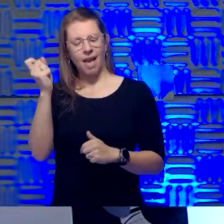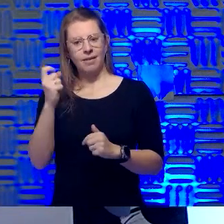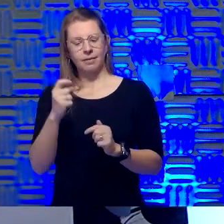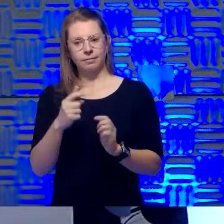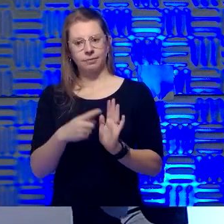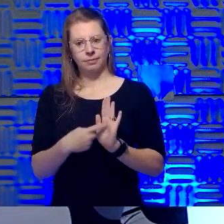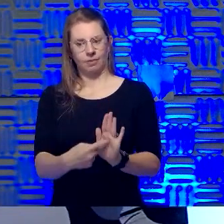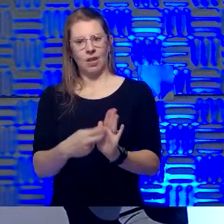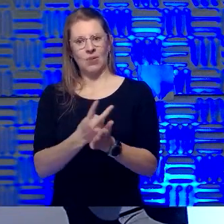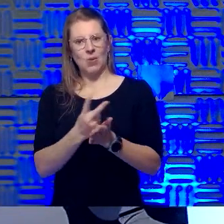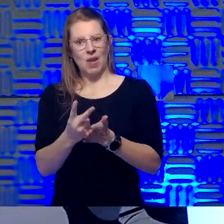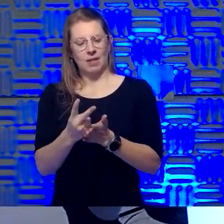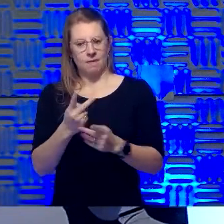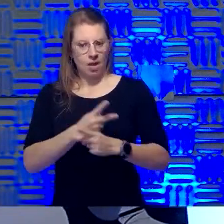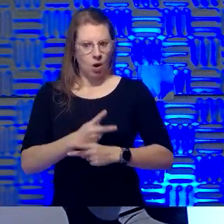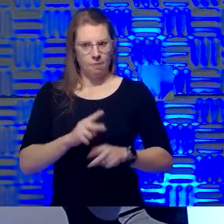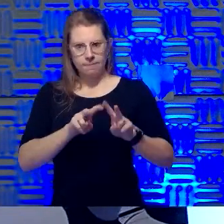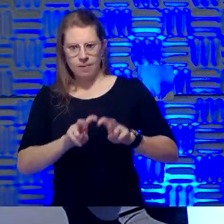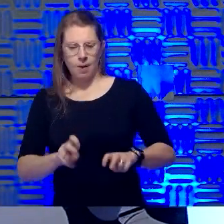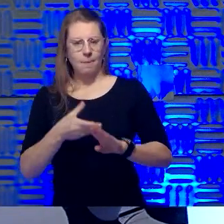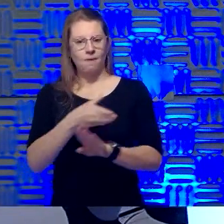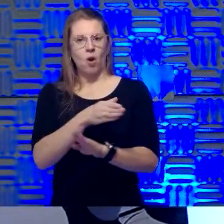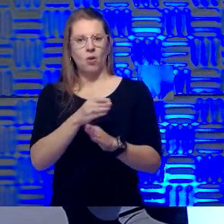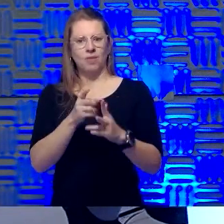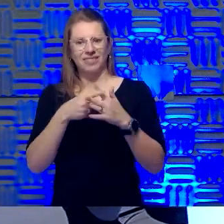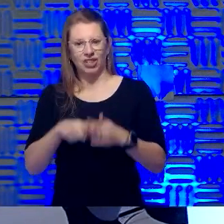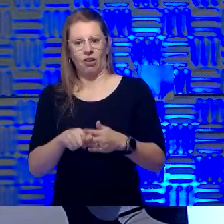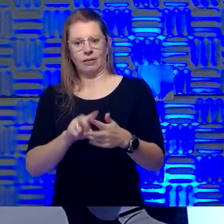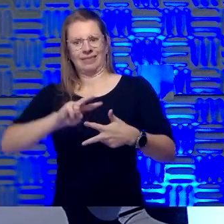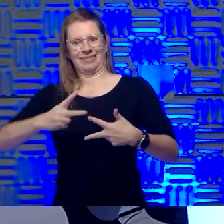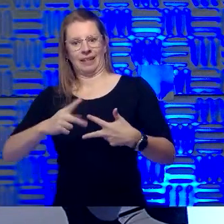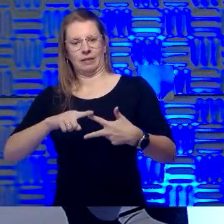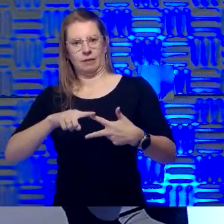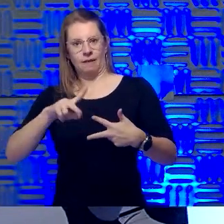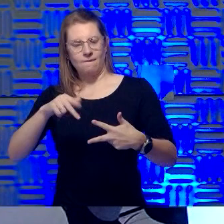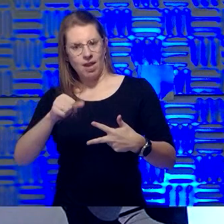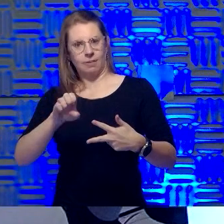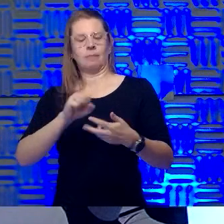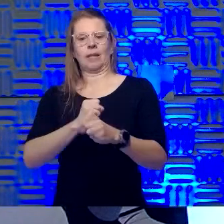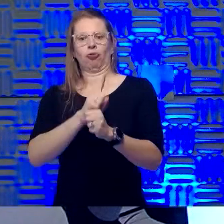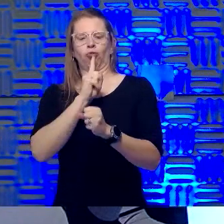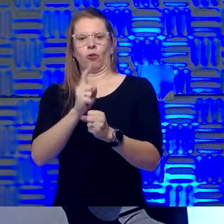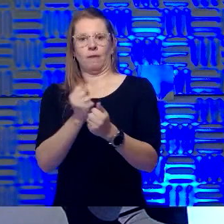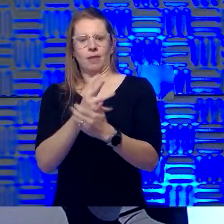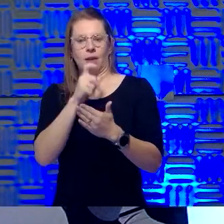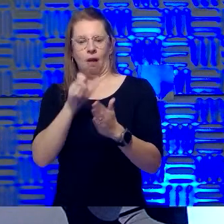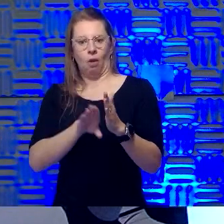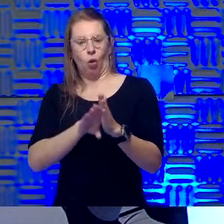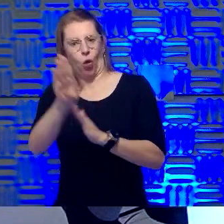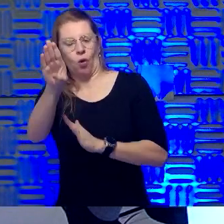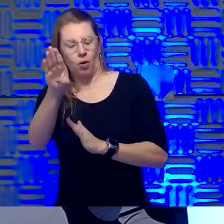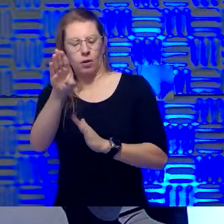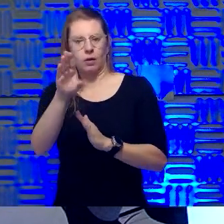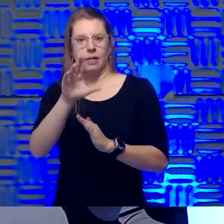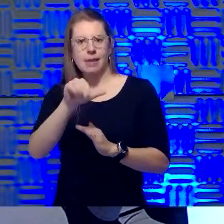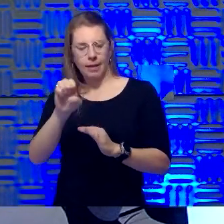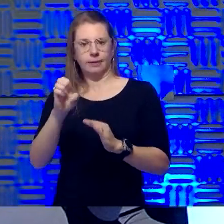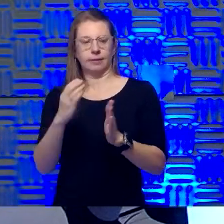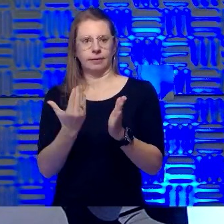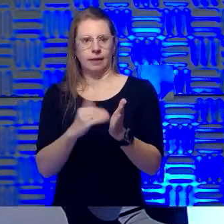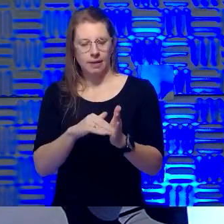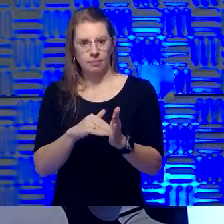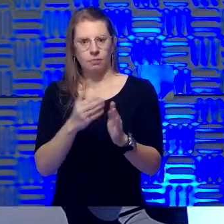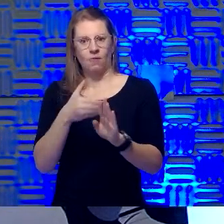let's give it 2 weeks to figure out before we go to the next phase and make sure cases don't escalate before we start thinking about things like that. Mark, what do you